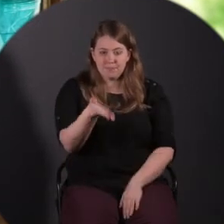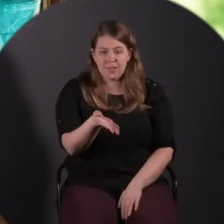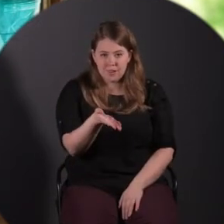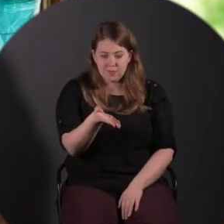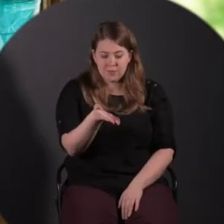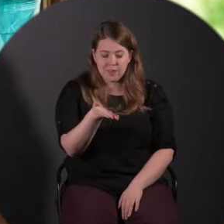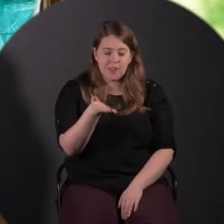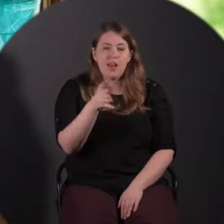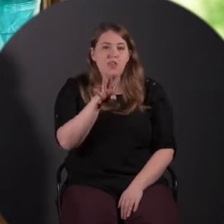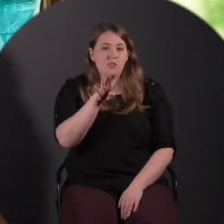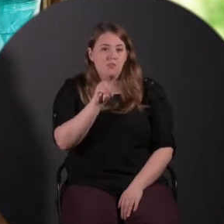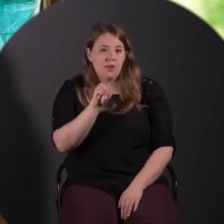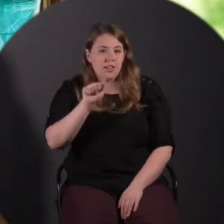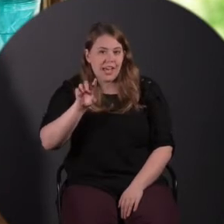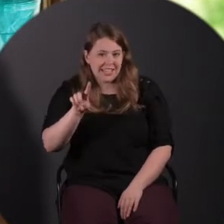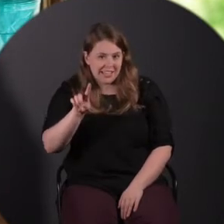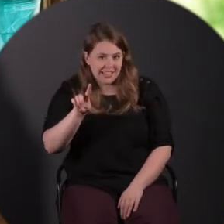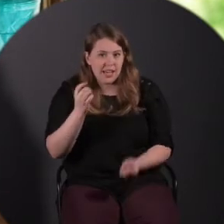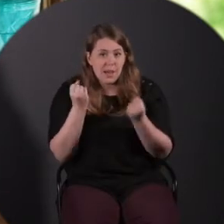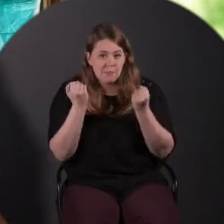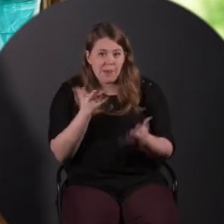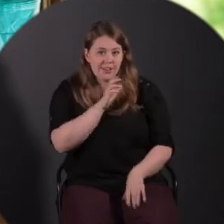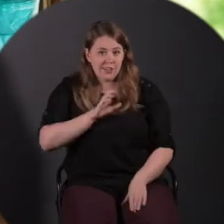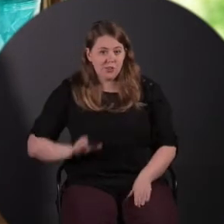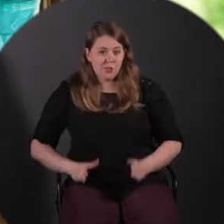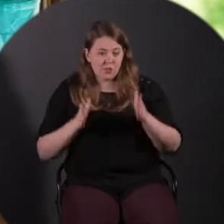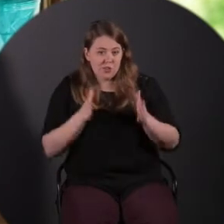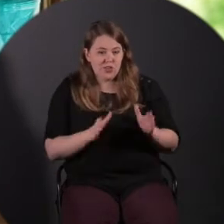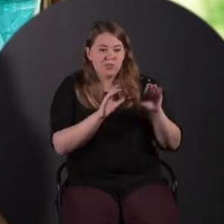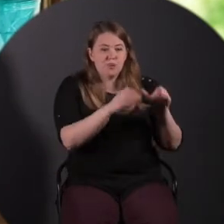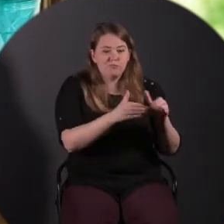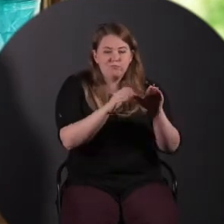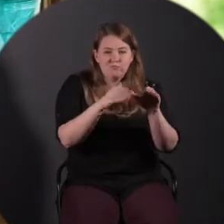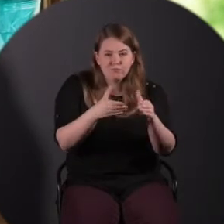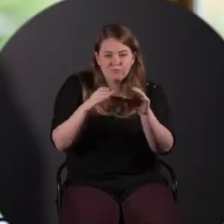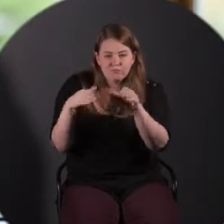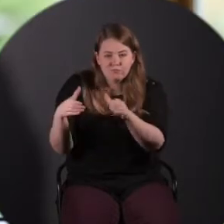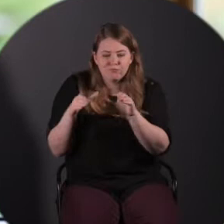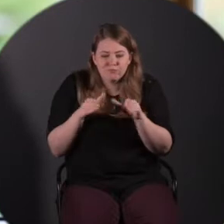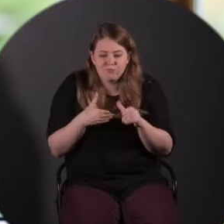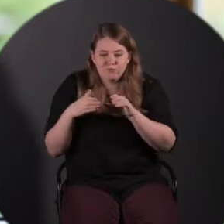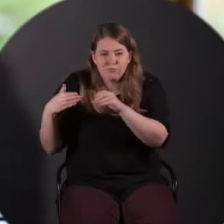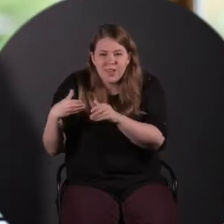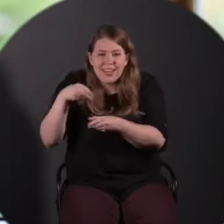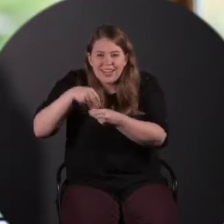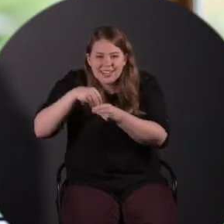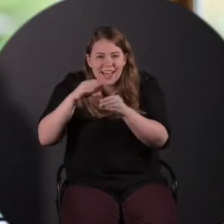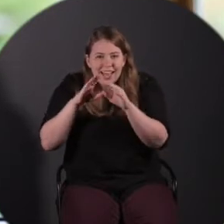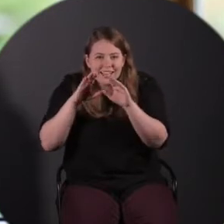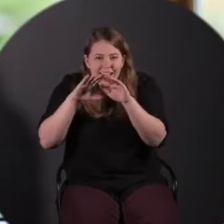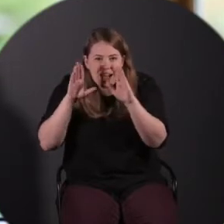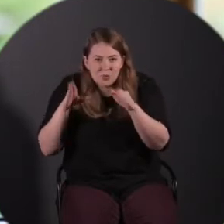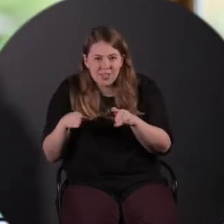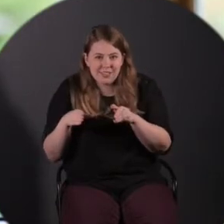AD, and many, many small groups of Christ followers were gathering in small groups. They were gathering in house churches like what